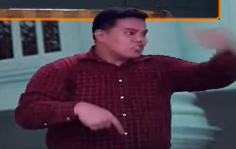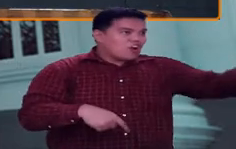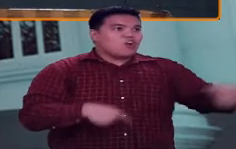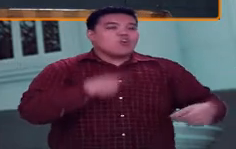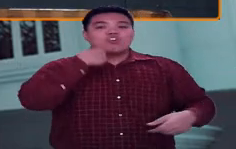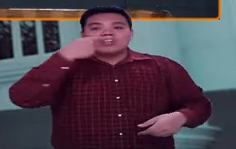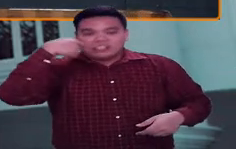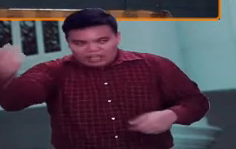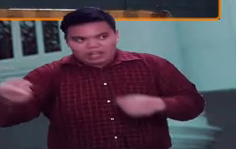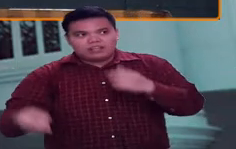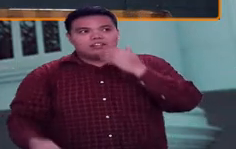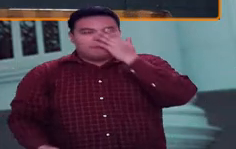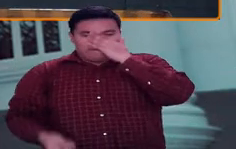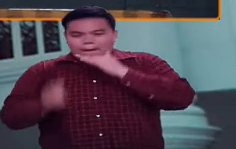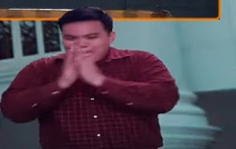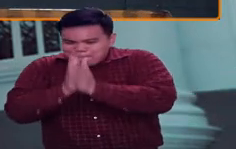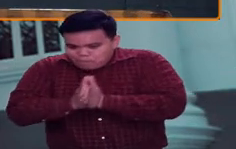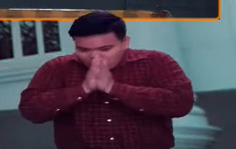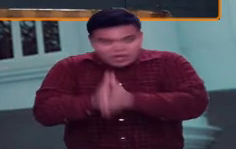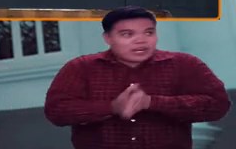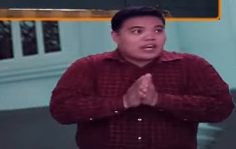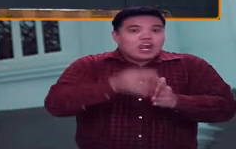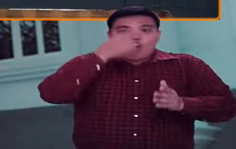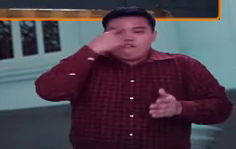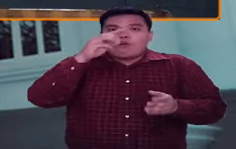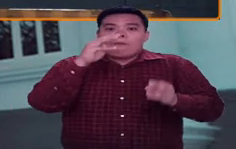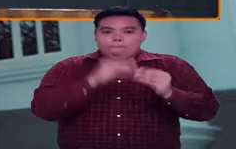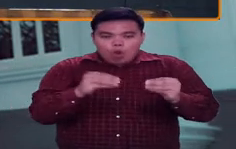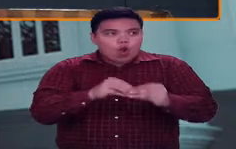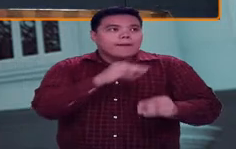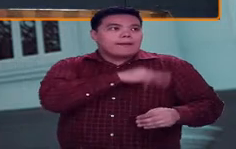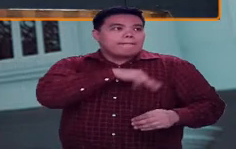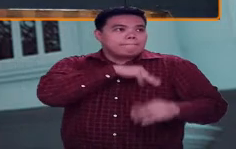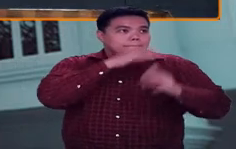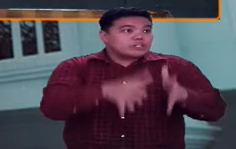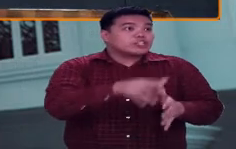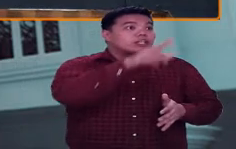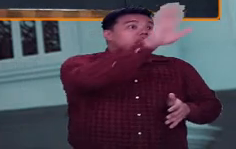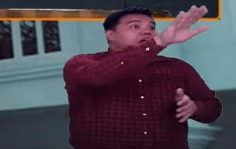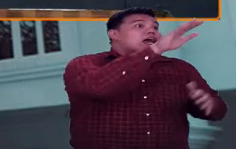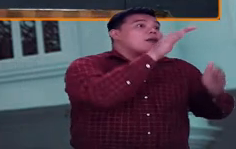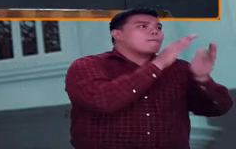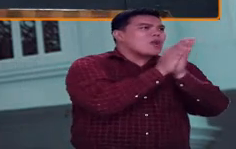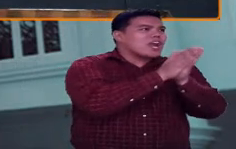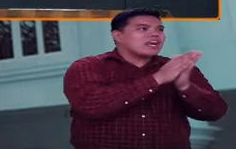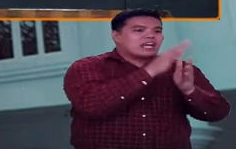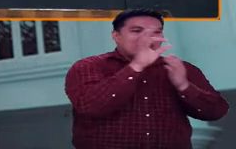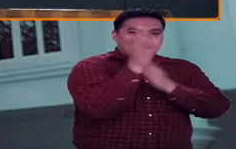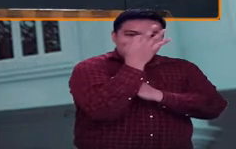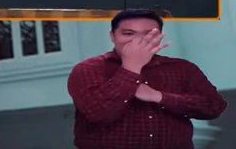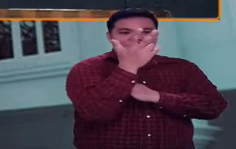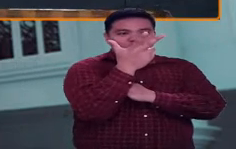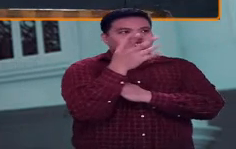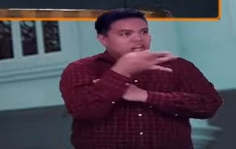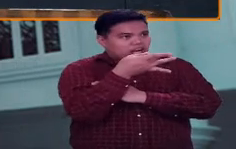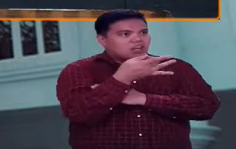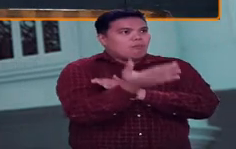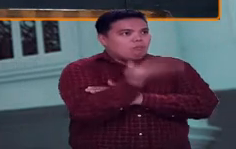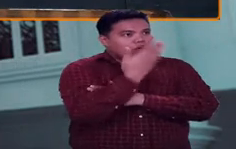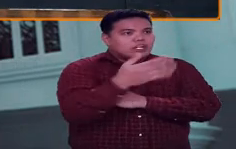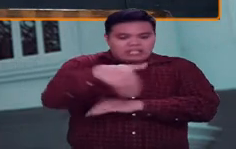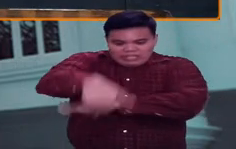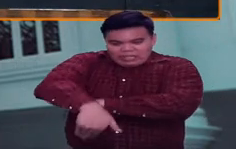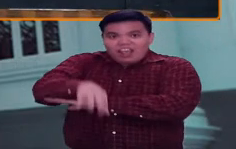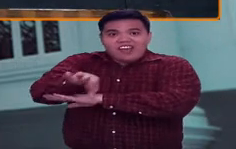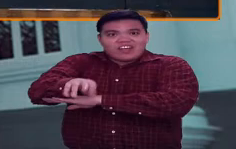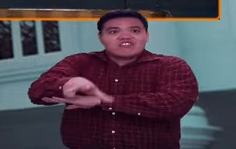and tell. Pray for more missionaries. Pray 9:38. Pray therefore the Lord of the harvest that